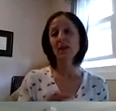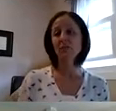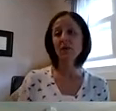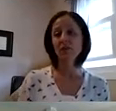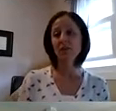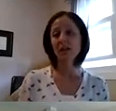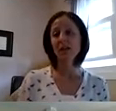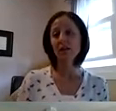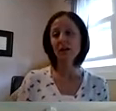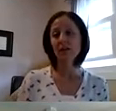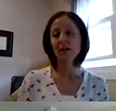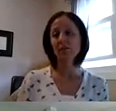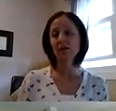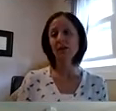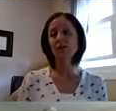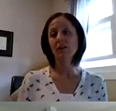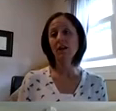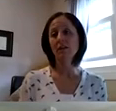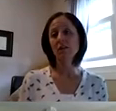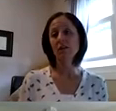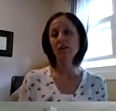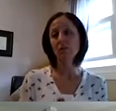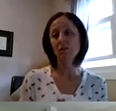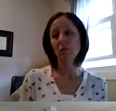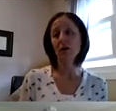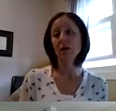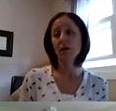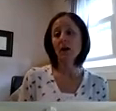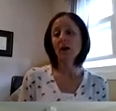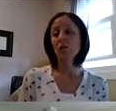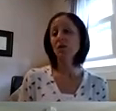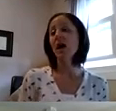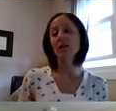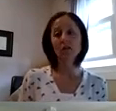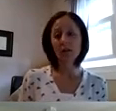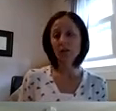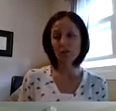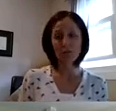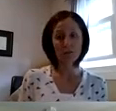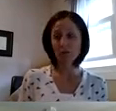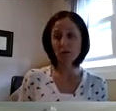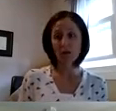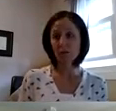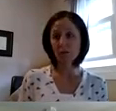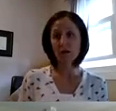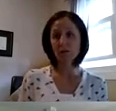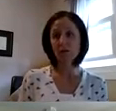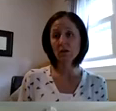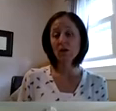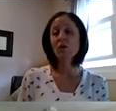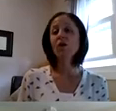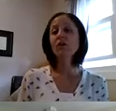from any budget that any grant application has included before. We are not looking for specific dollar